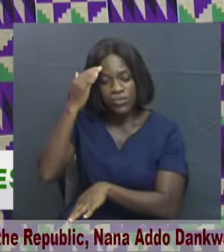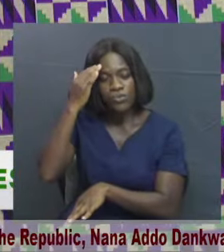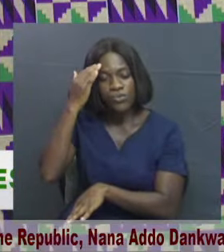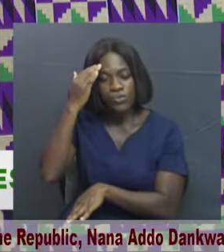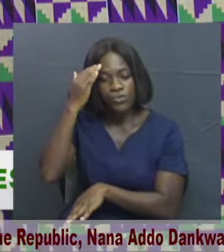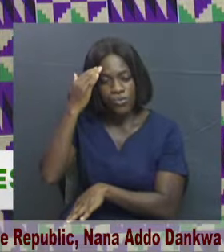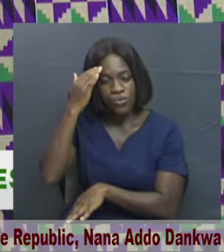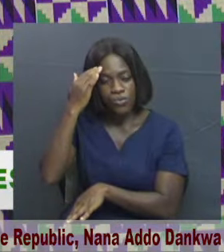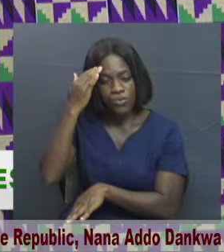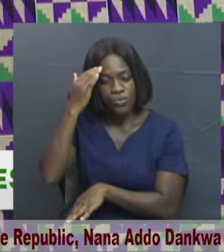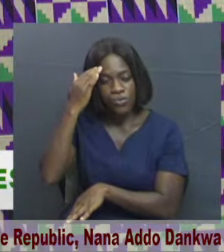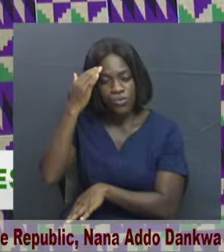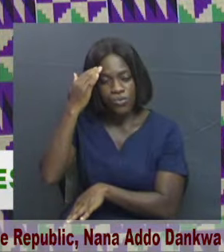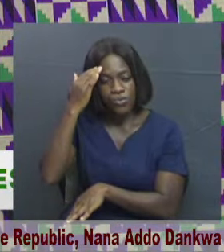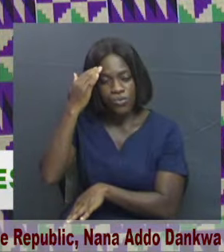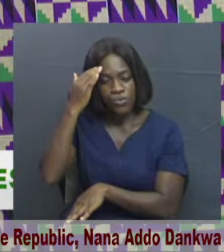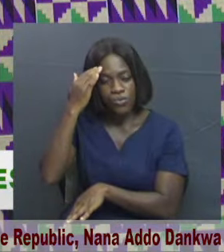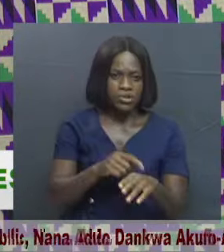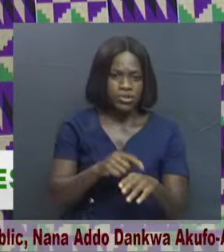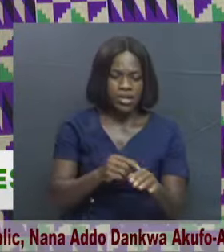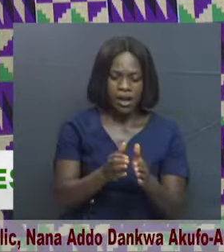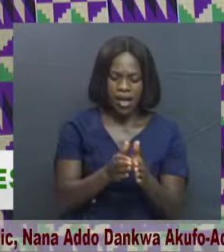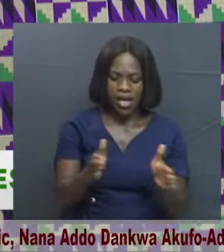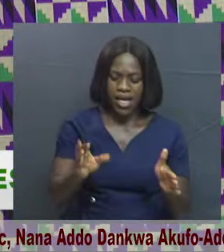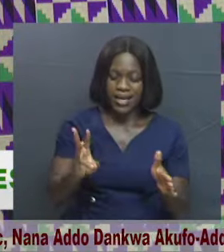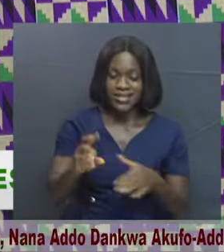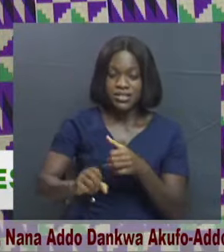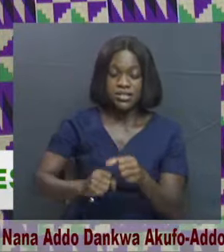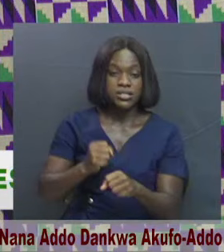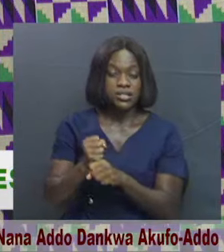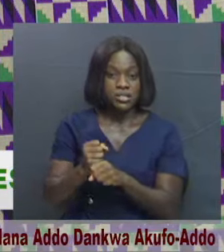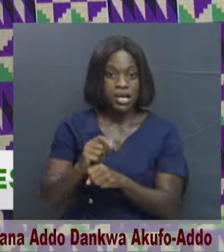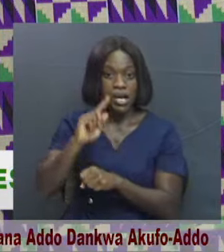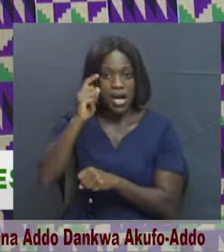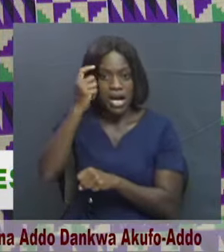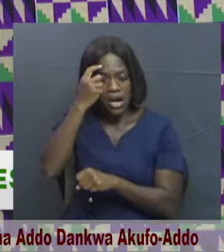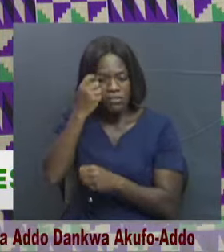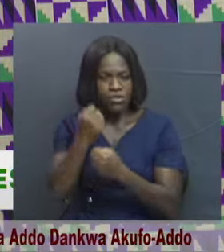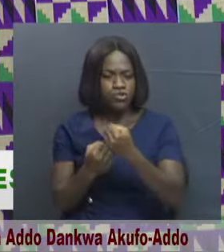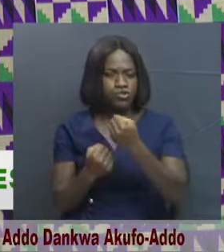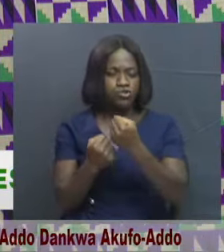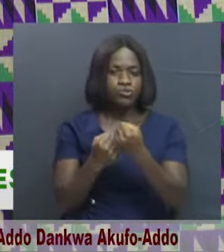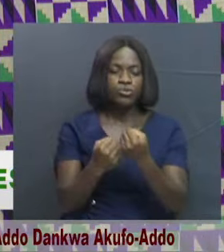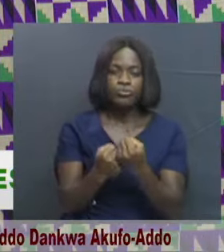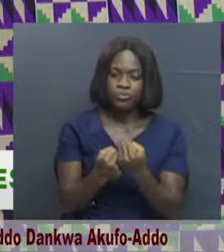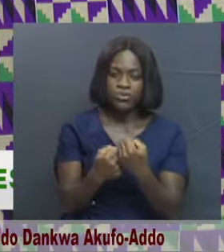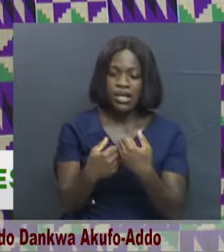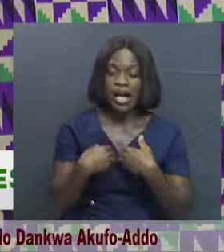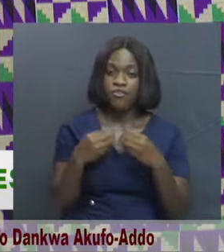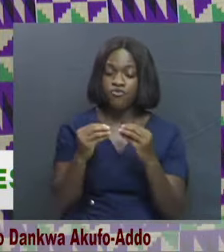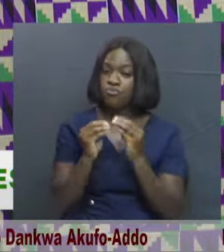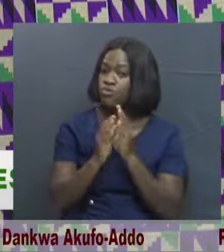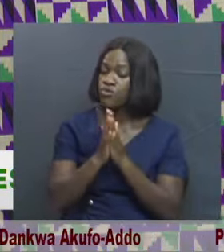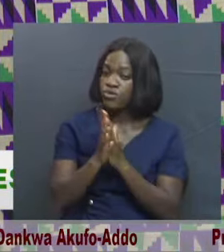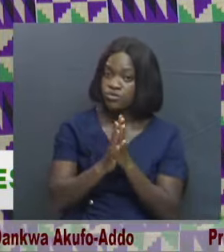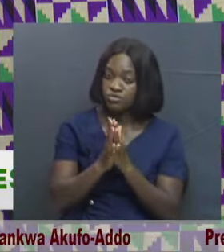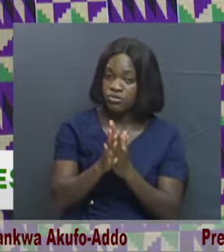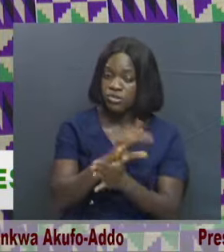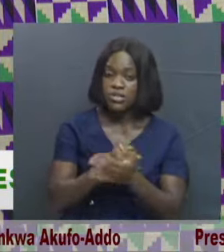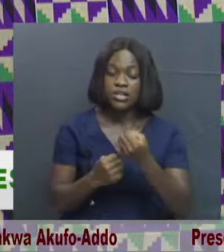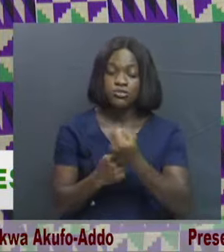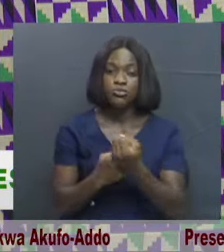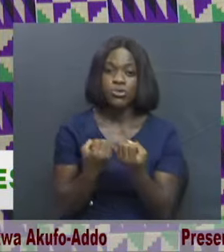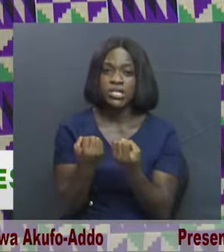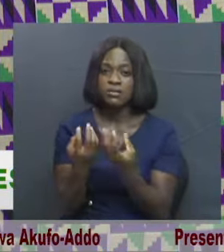relatively short span of 6 years government has directly intervened to stimulate interest in and support